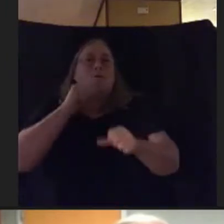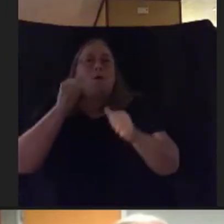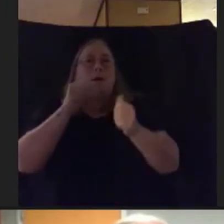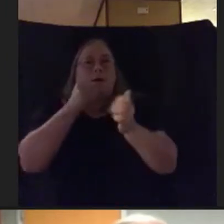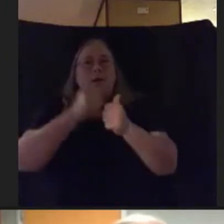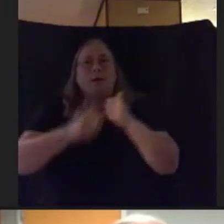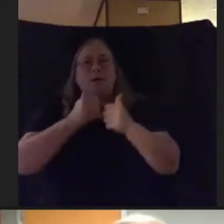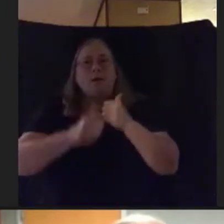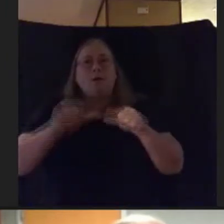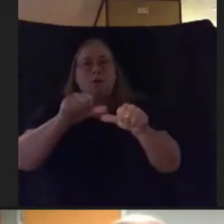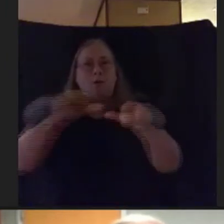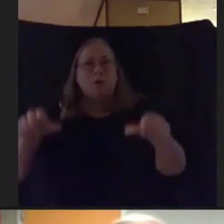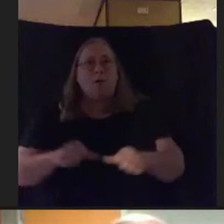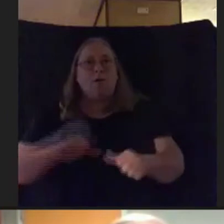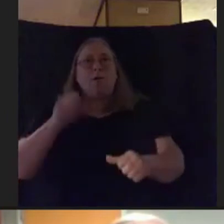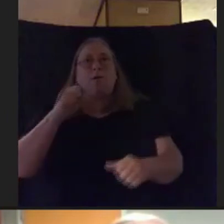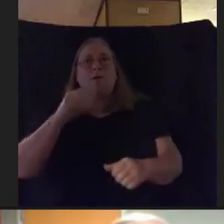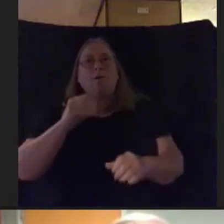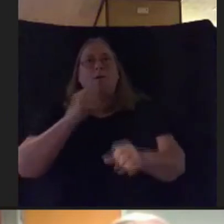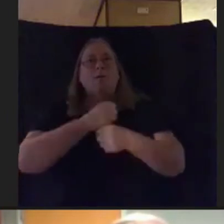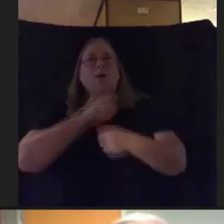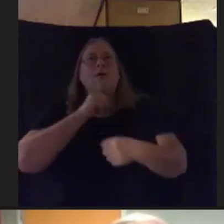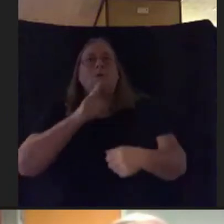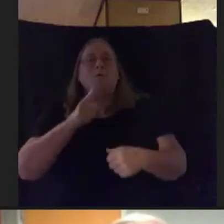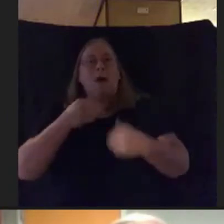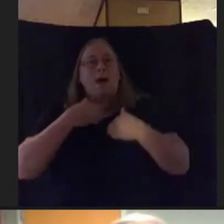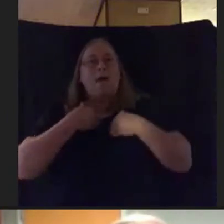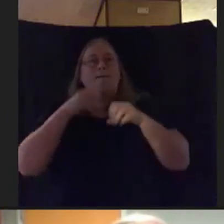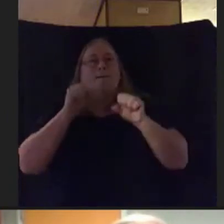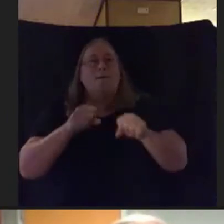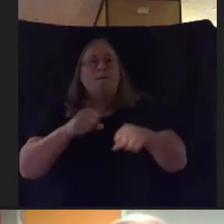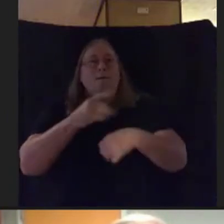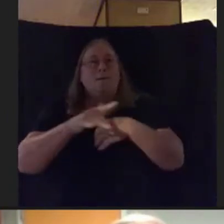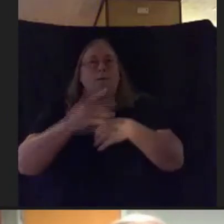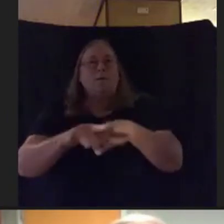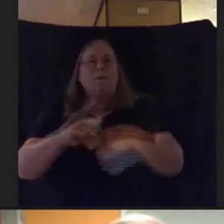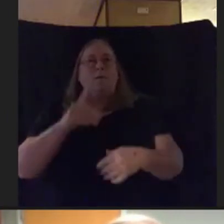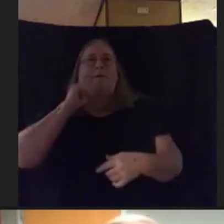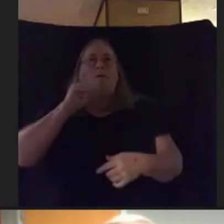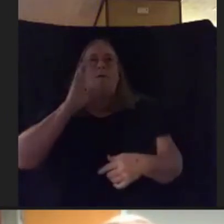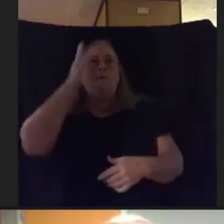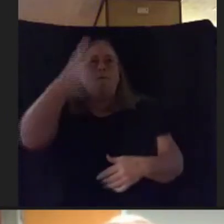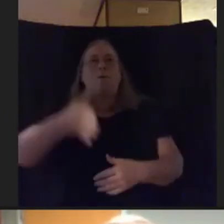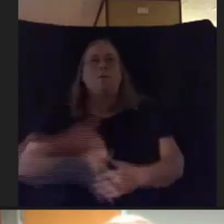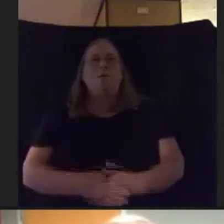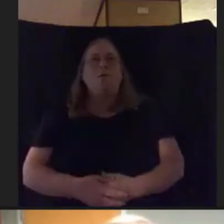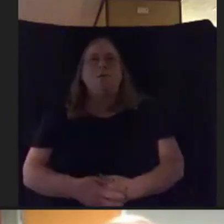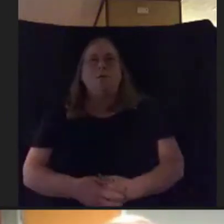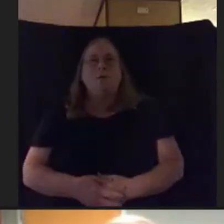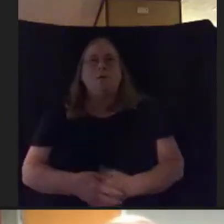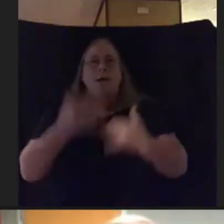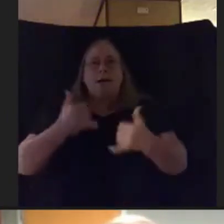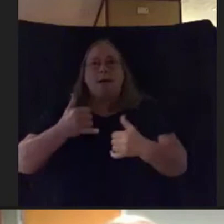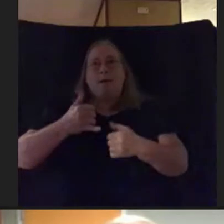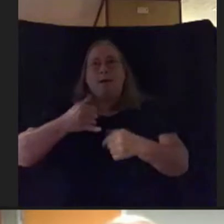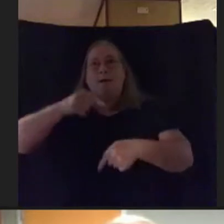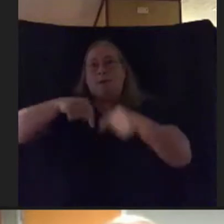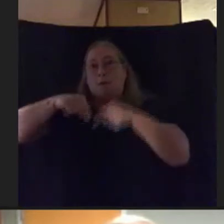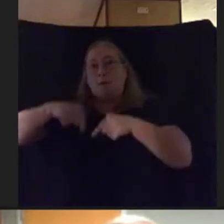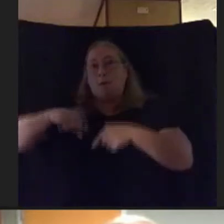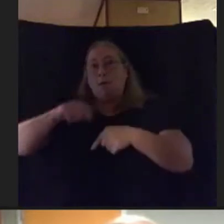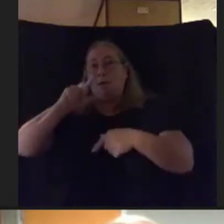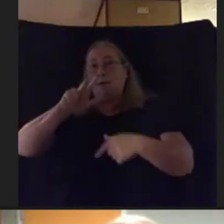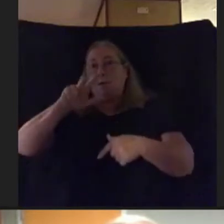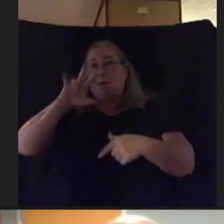please rest assured that there will be that availability as we go into the future. Going back to the 37,000